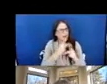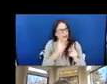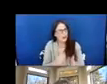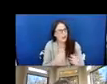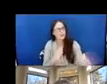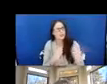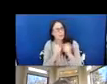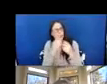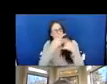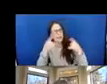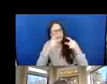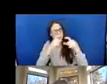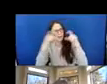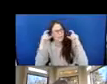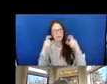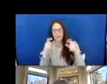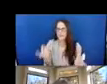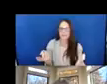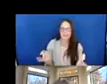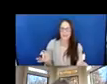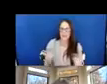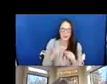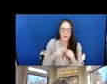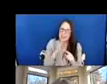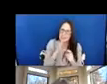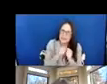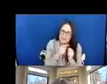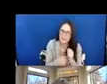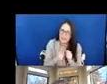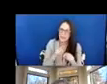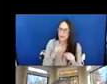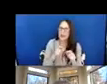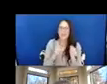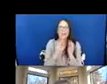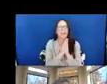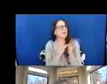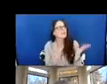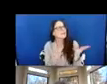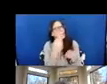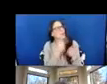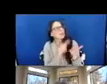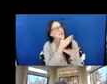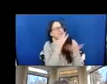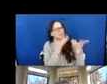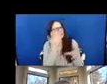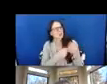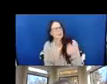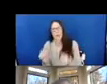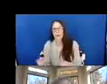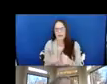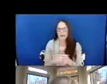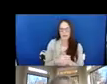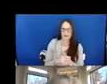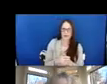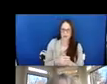and, and you can't speak to them. You can't ask them, what is this? You know, what is going on? Uh,